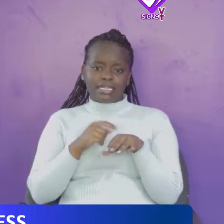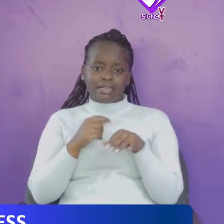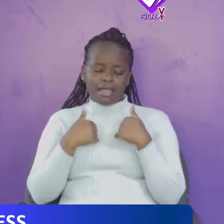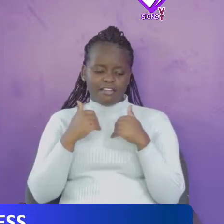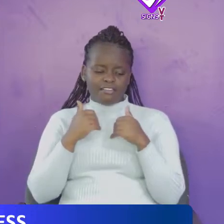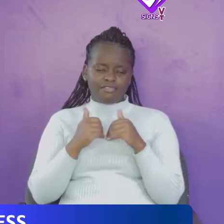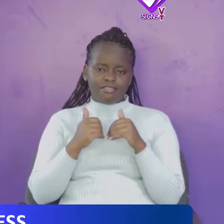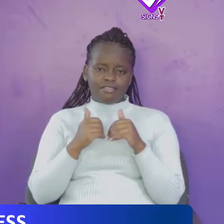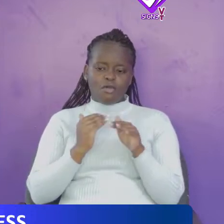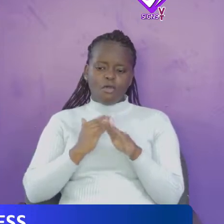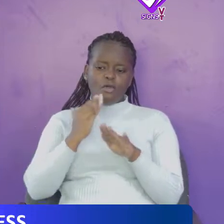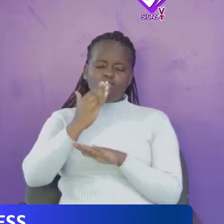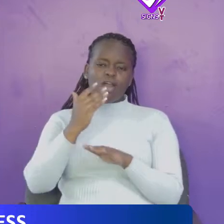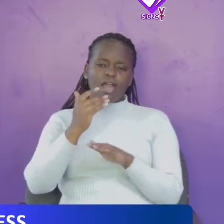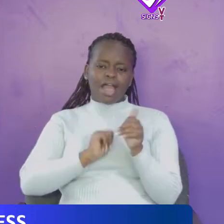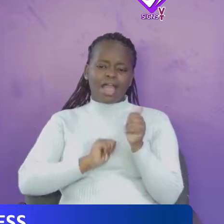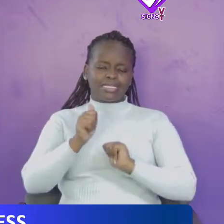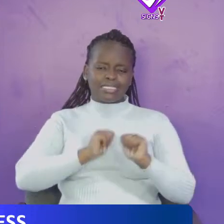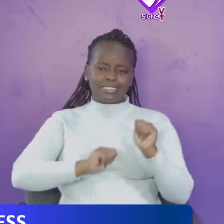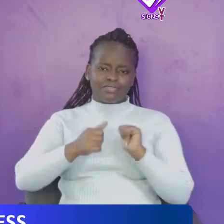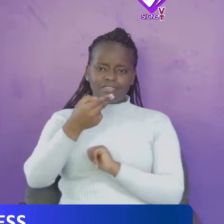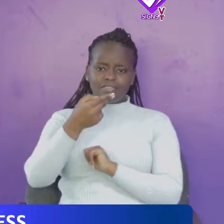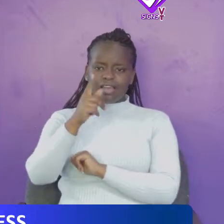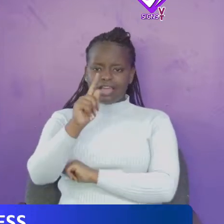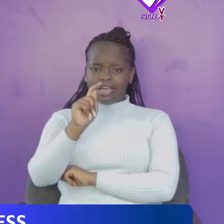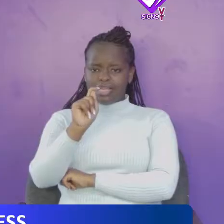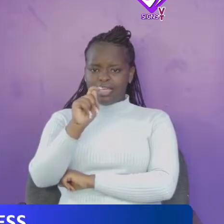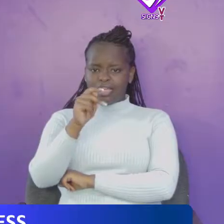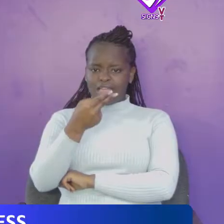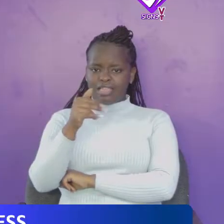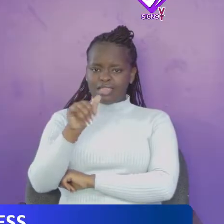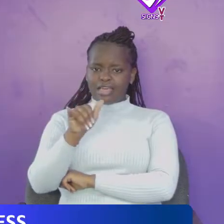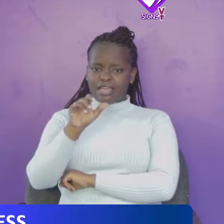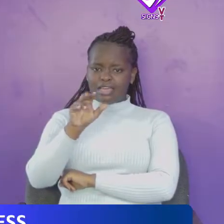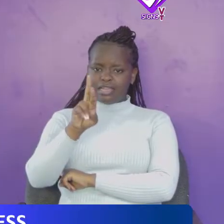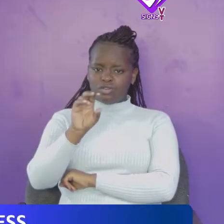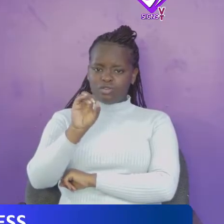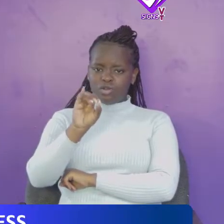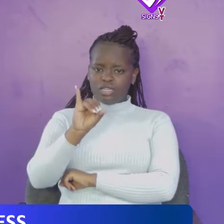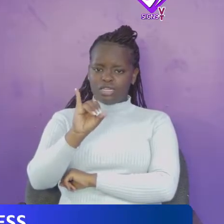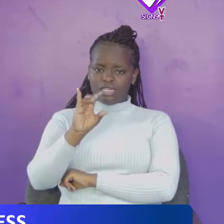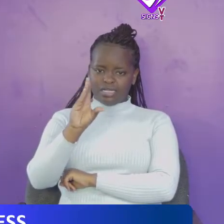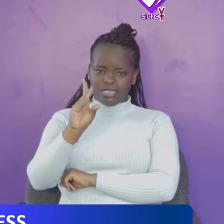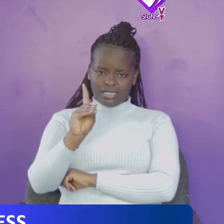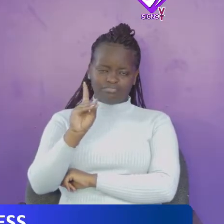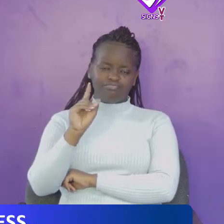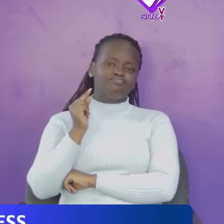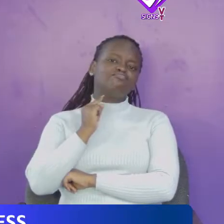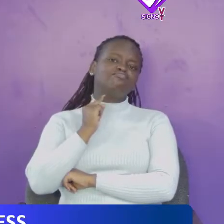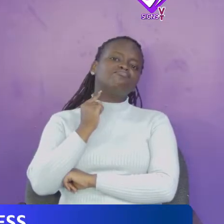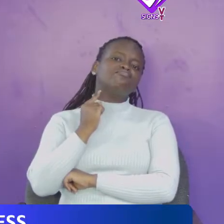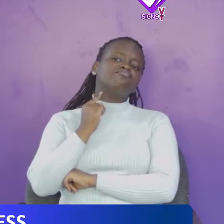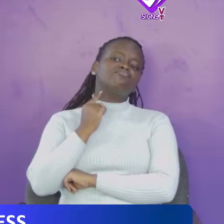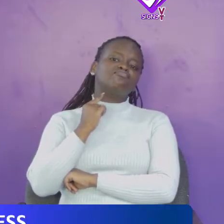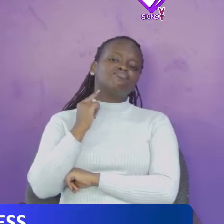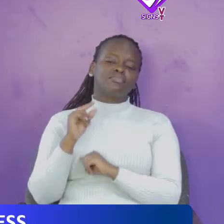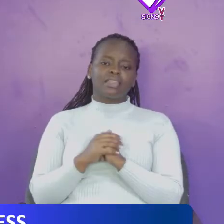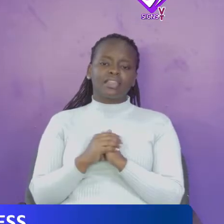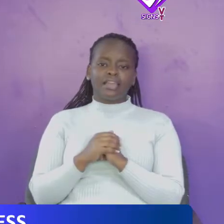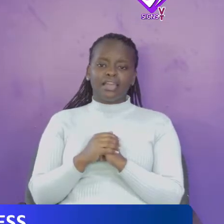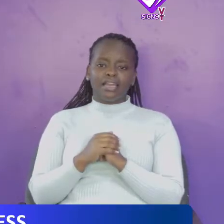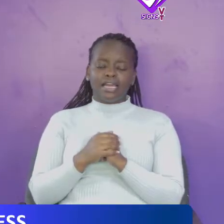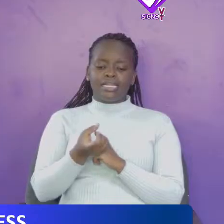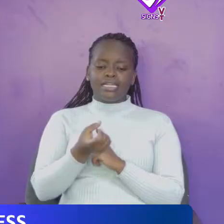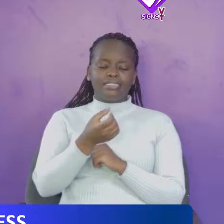overactive thyroid gland, Yeah. the one that is located up on the neck area. Yeah. Substance abuse,